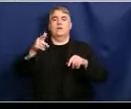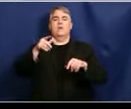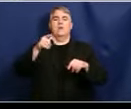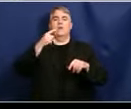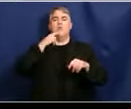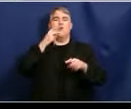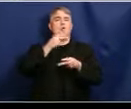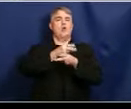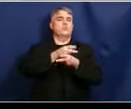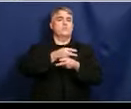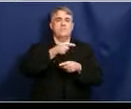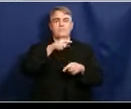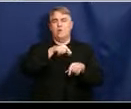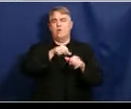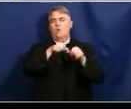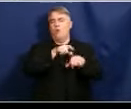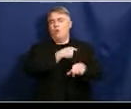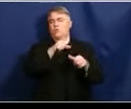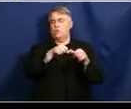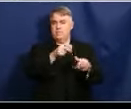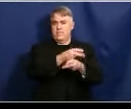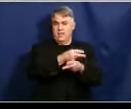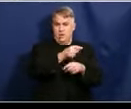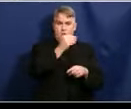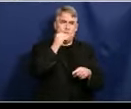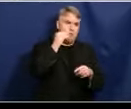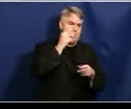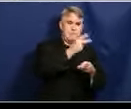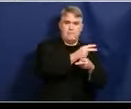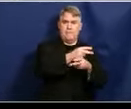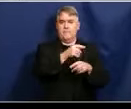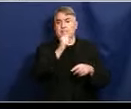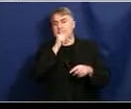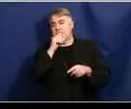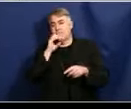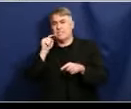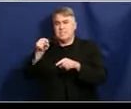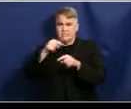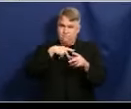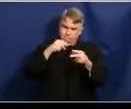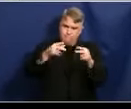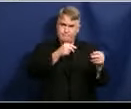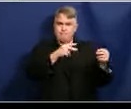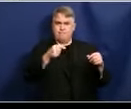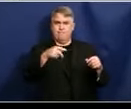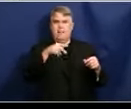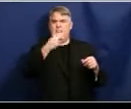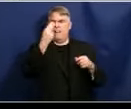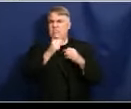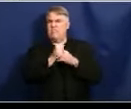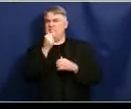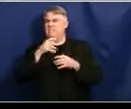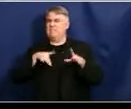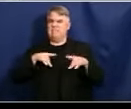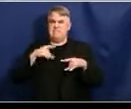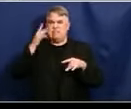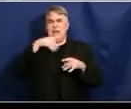the people coming into intensive care units were our seniors, our most vulnerable populations. So we have been